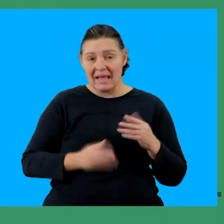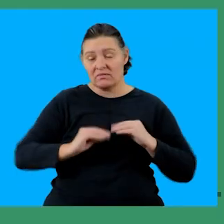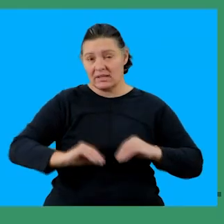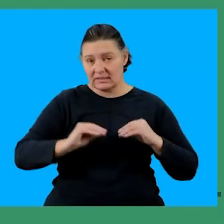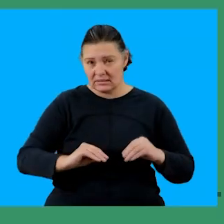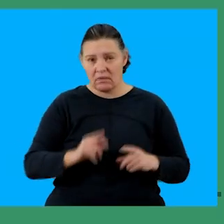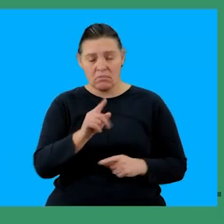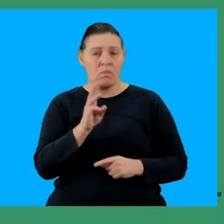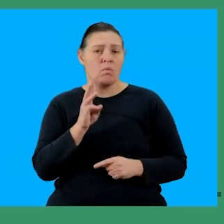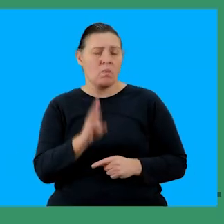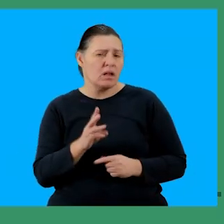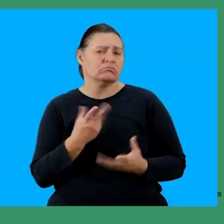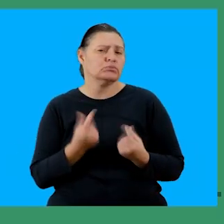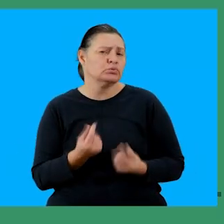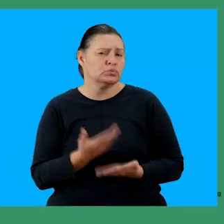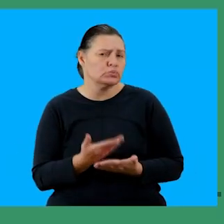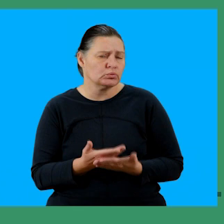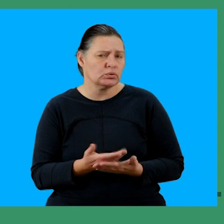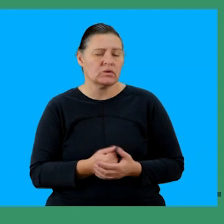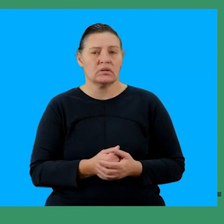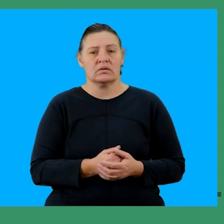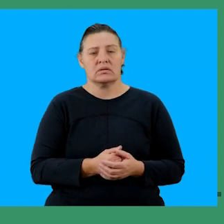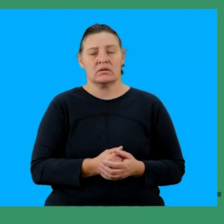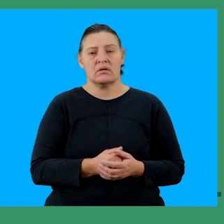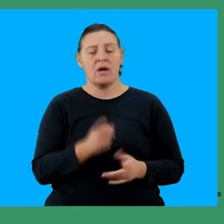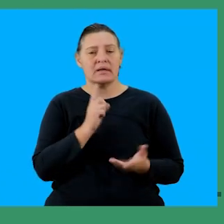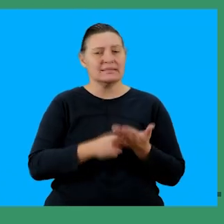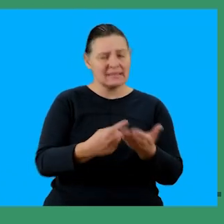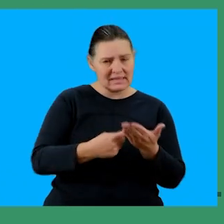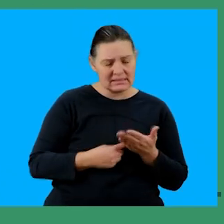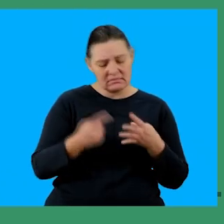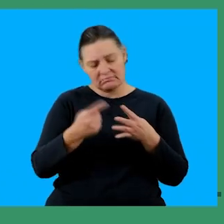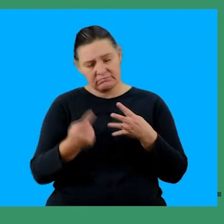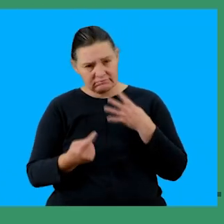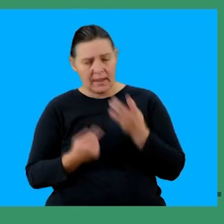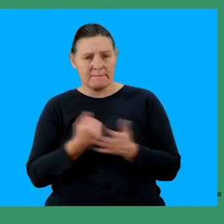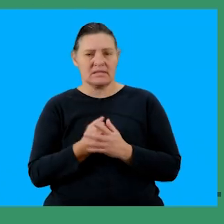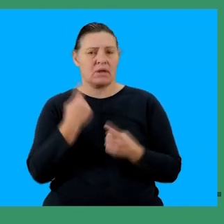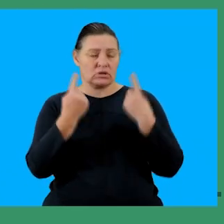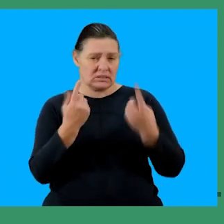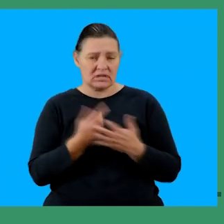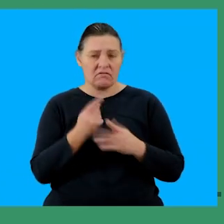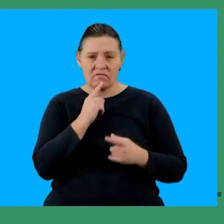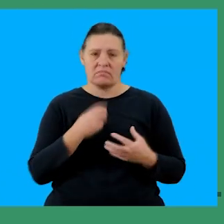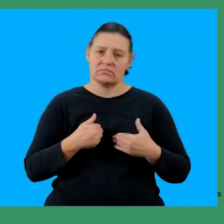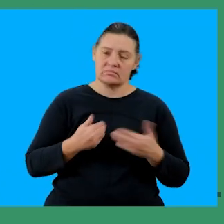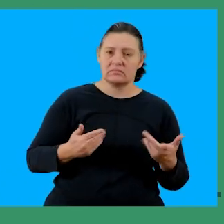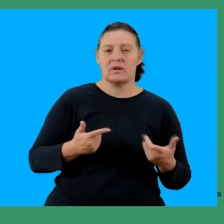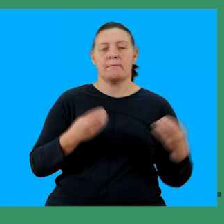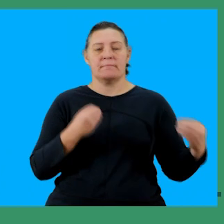By the end of the lesson, you will be able to discuss aspects that must be considered